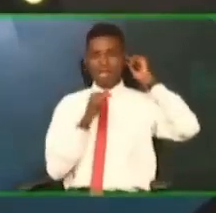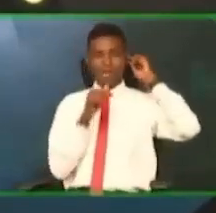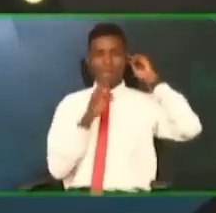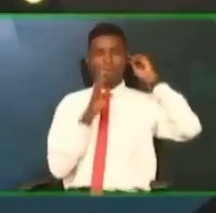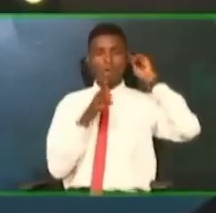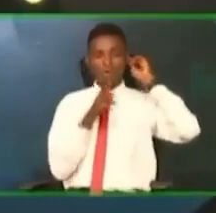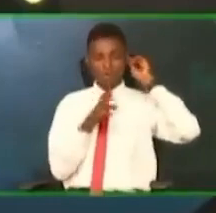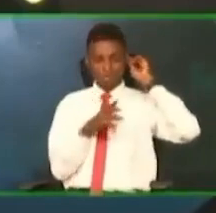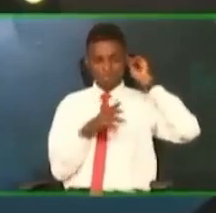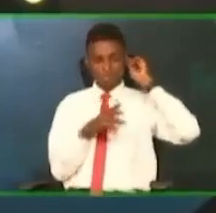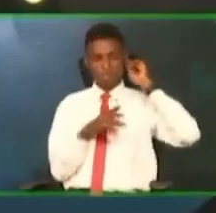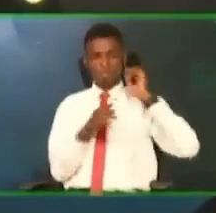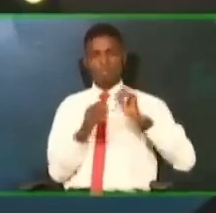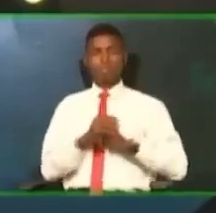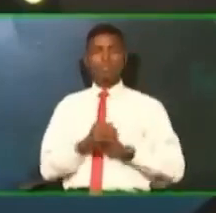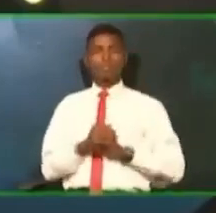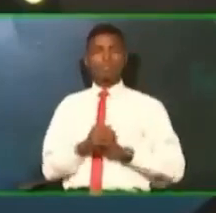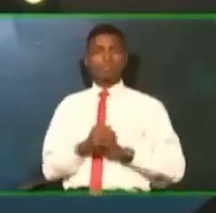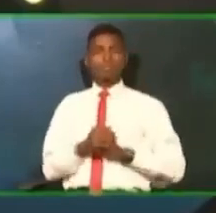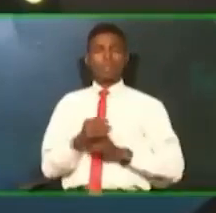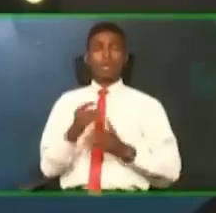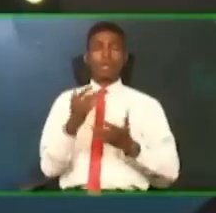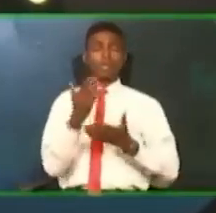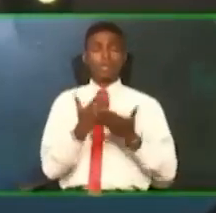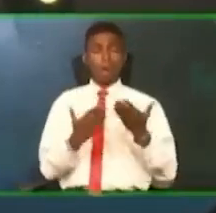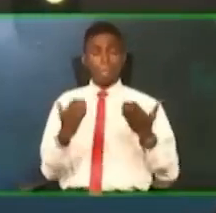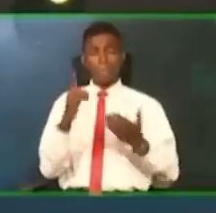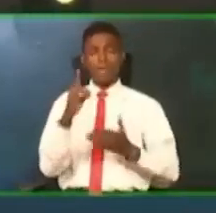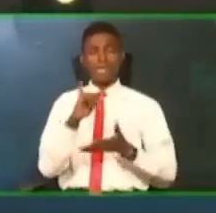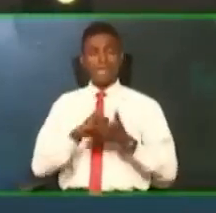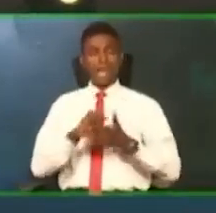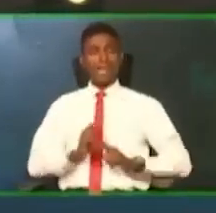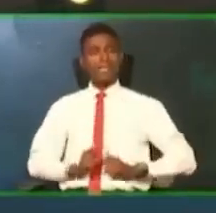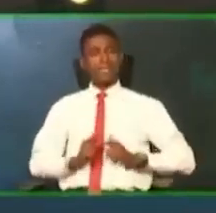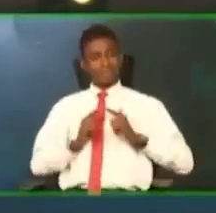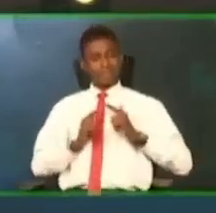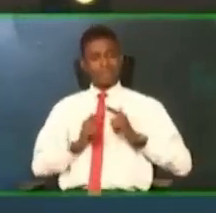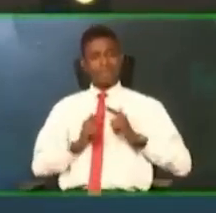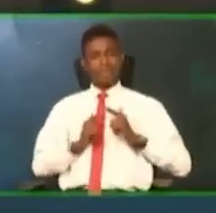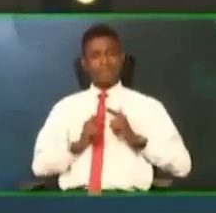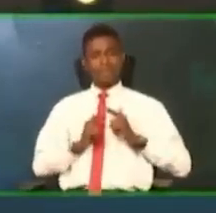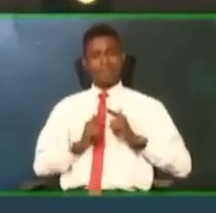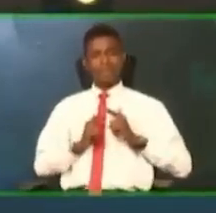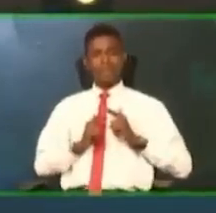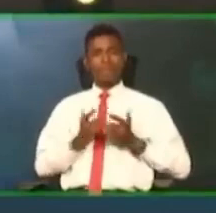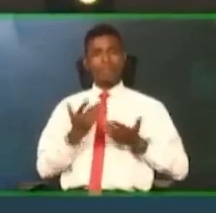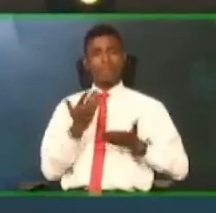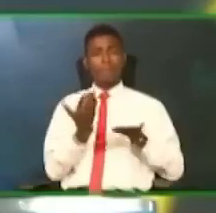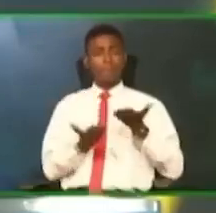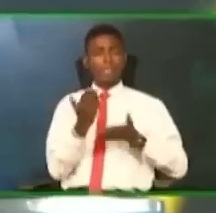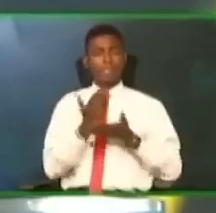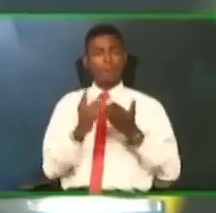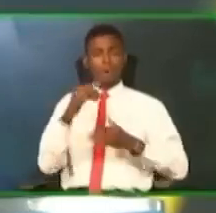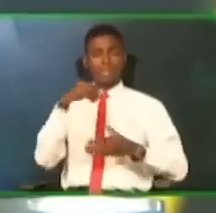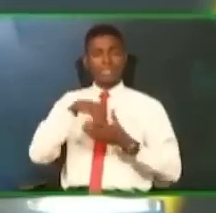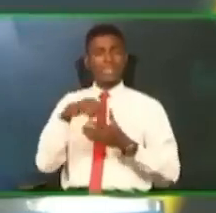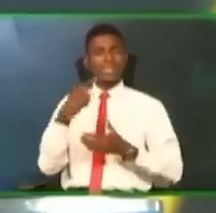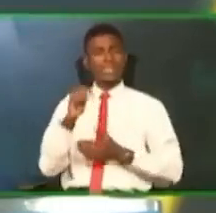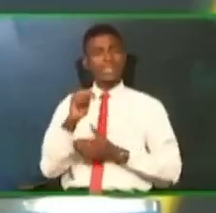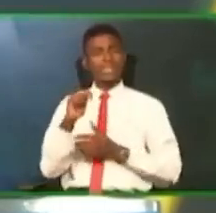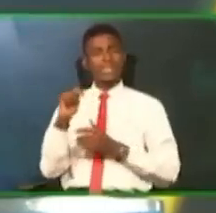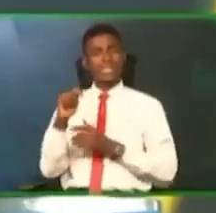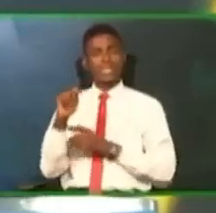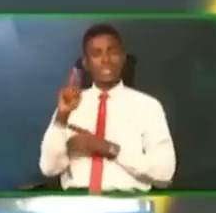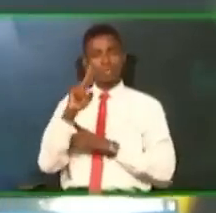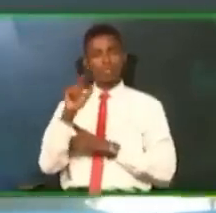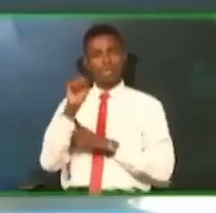a masquerade or something, someone who lives maybe somewhere in the US who has never seen a masquerade, chances are excellent